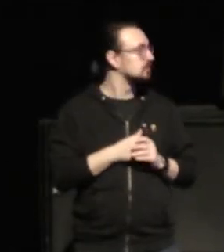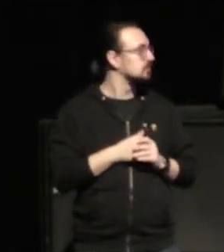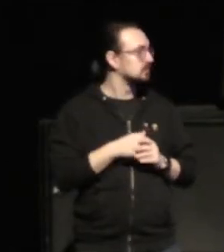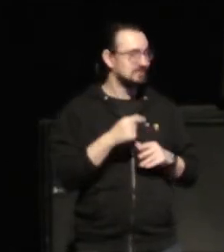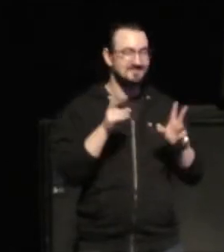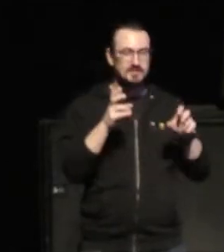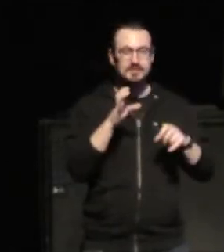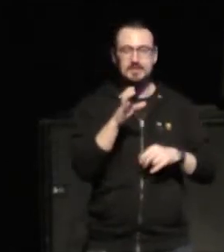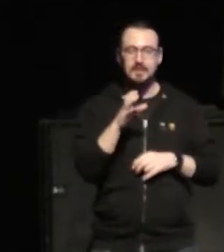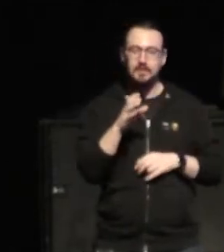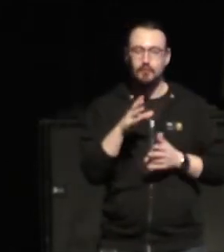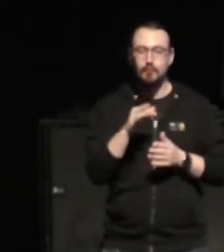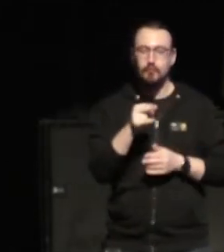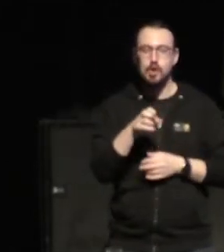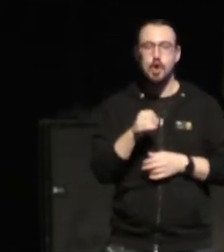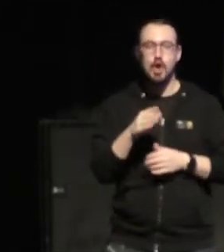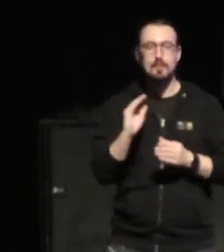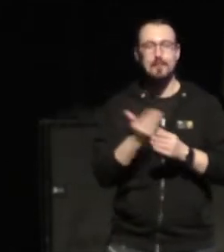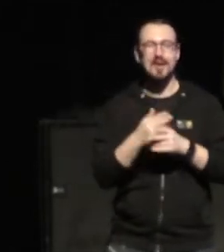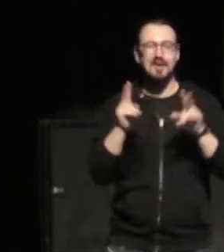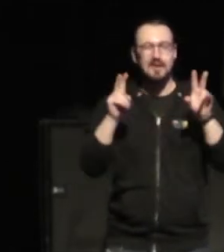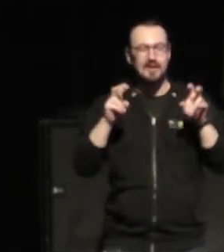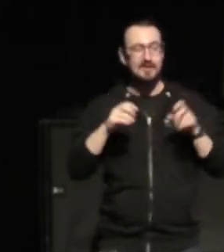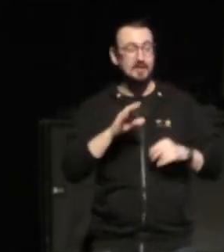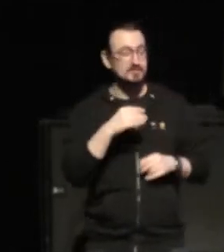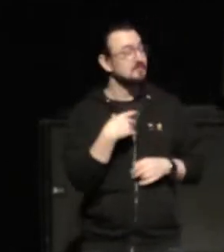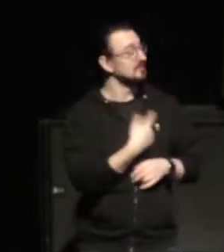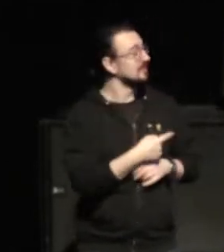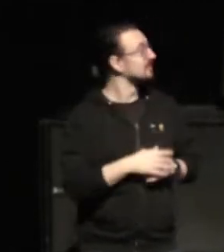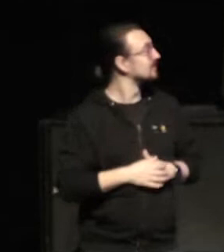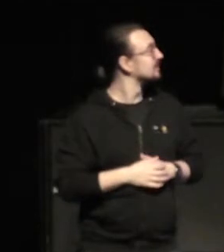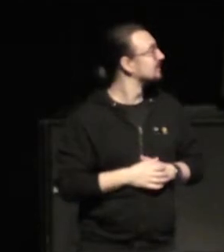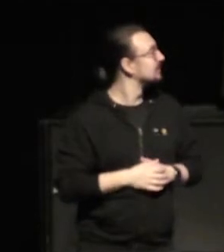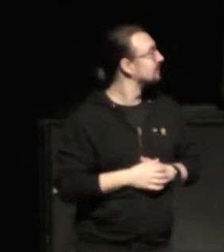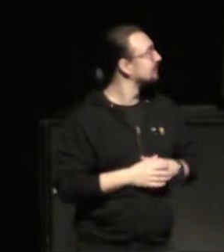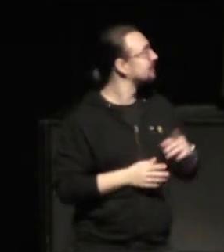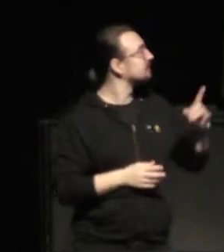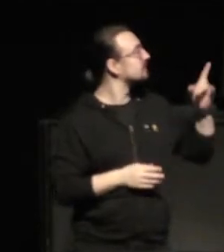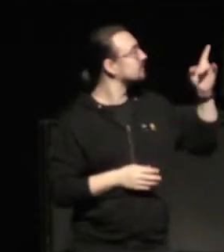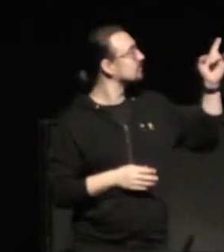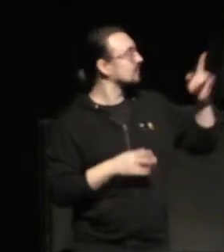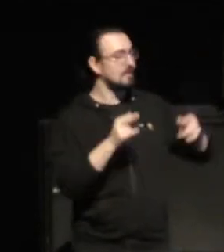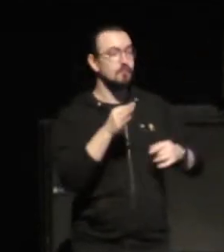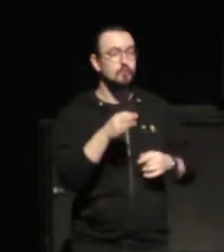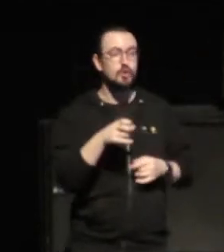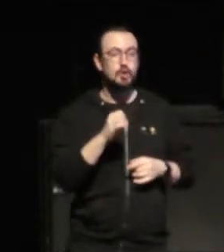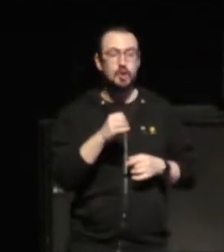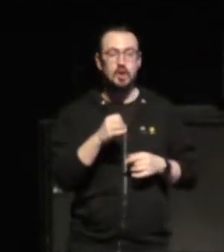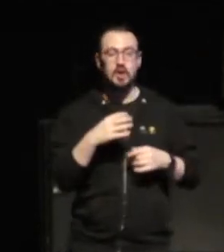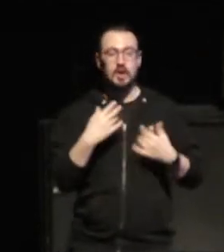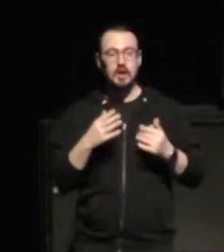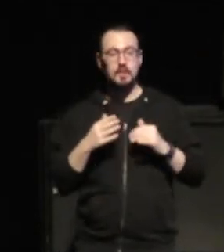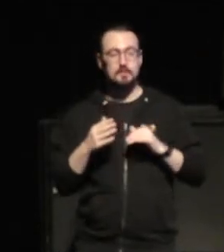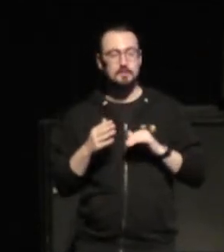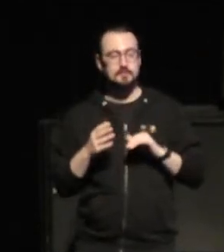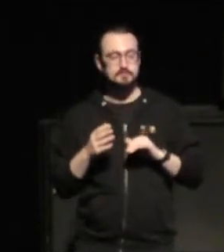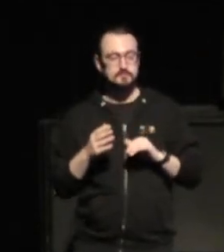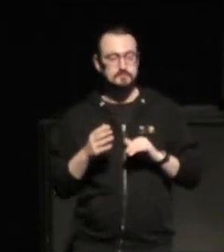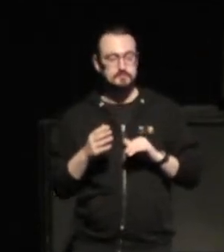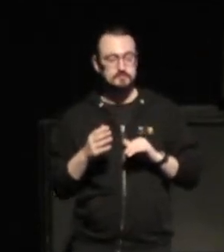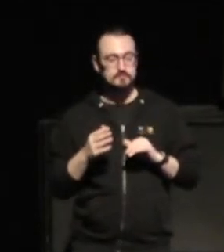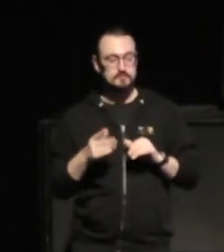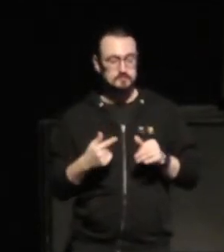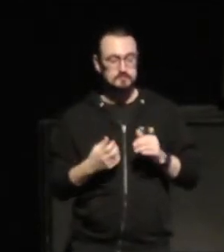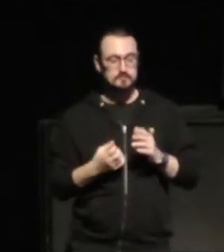seed bank. It's a seed bank. It's the seed bank. Those seeds were produced by